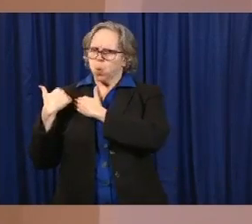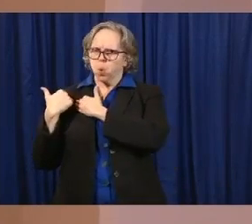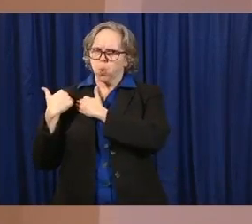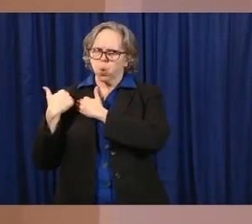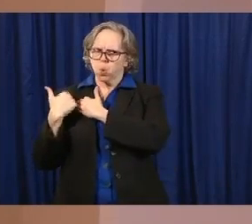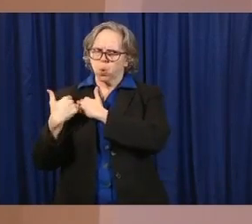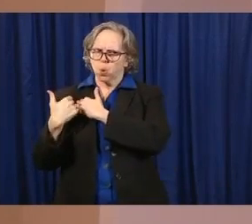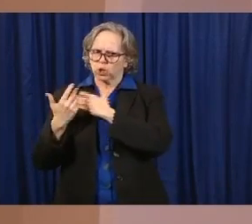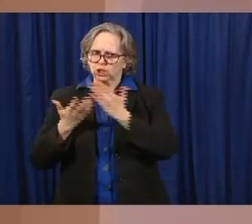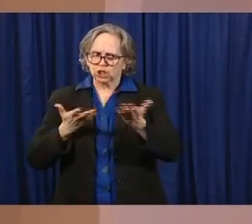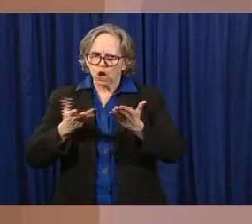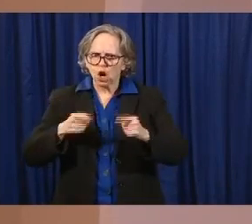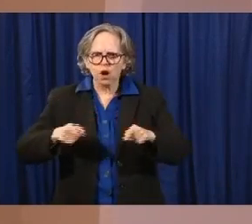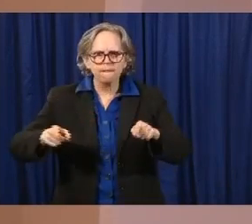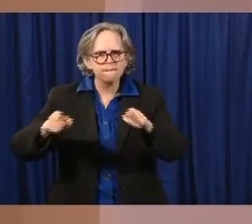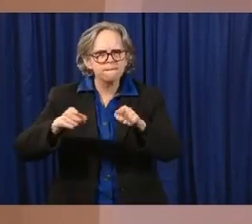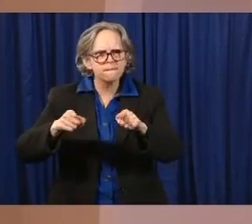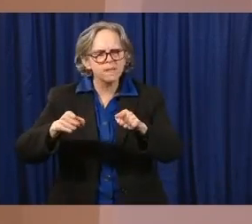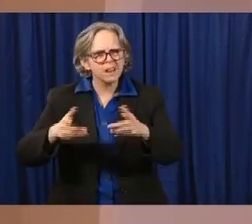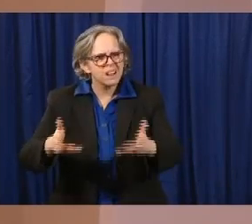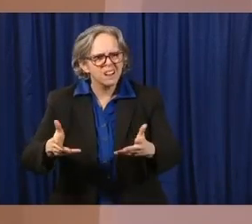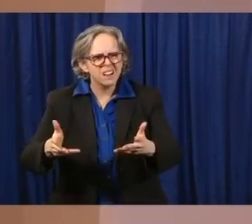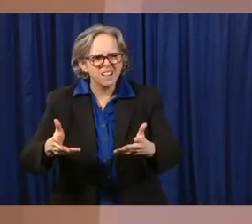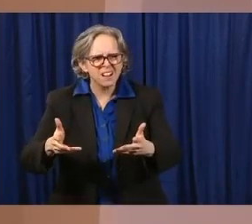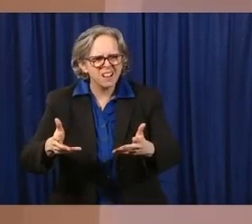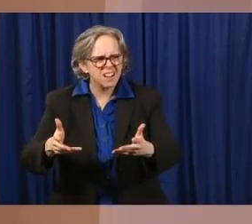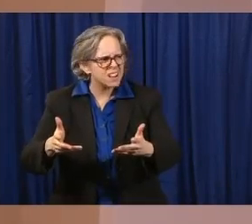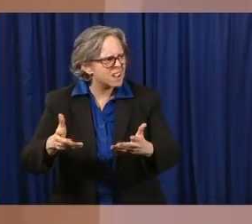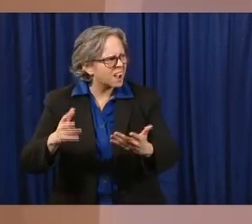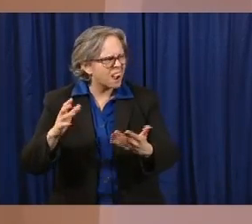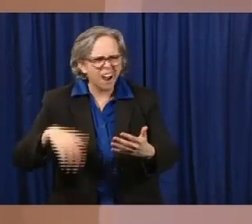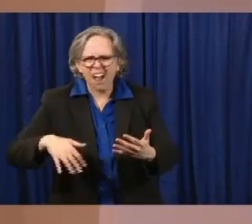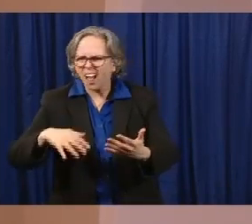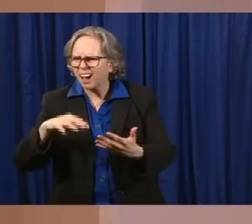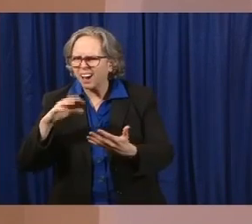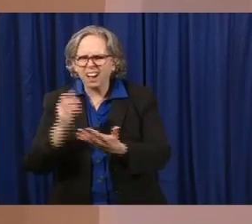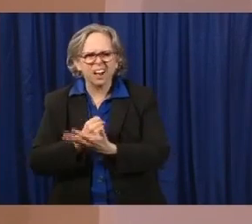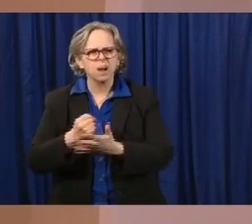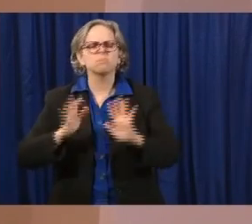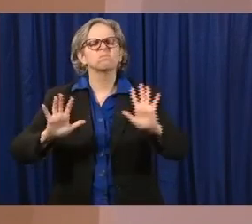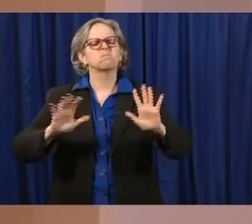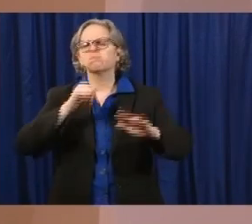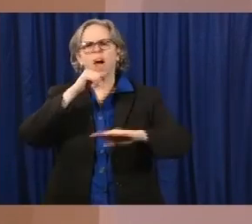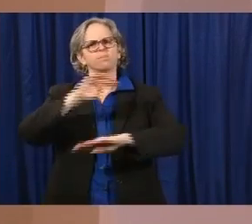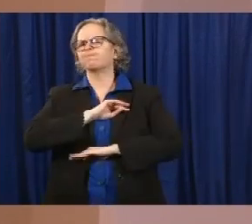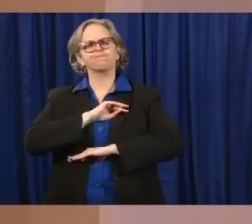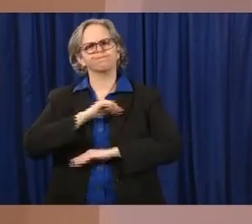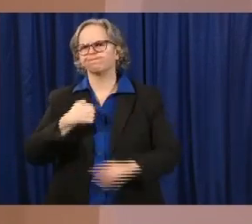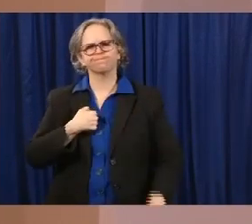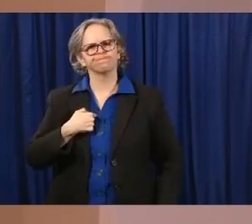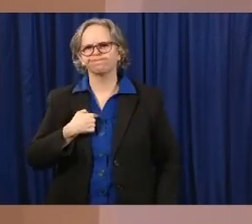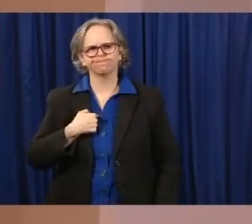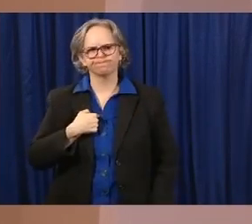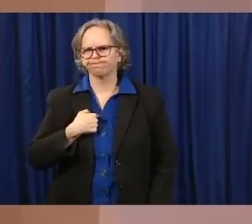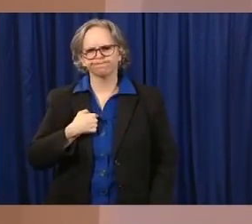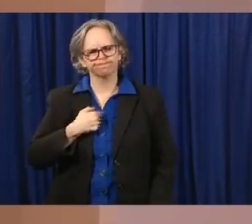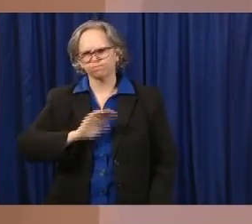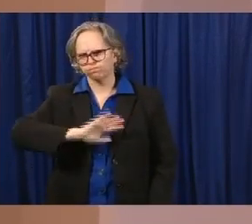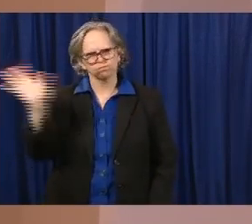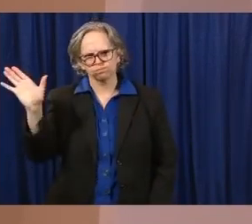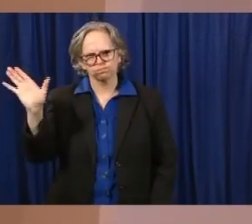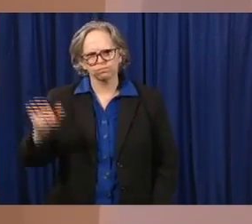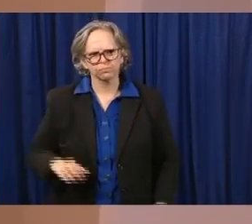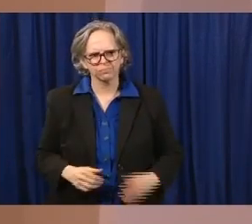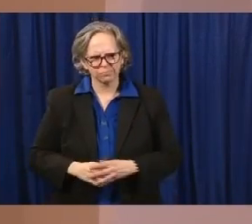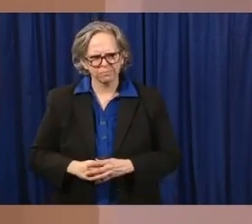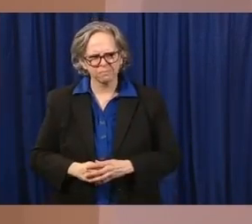them. And when they're not getting served, I'm not satisfied. I will have a fuller answer to